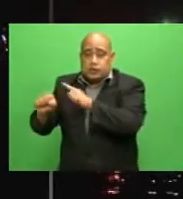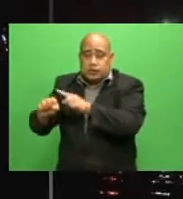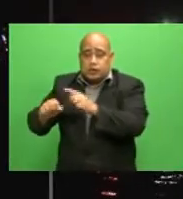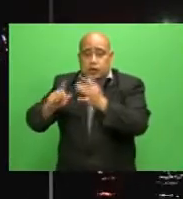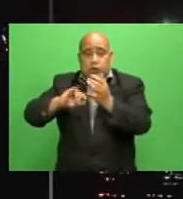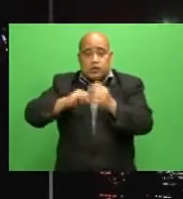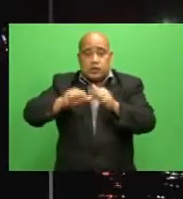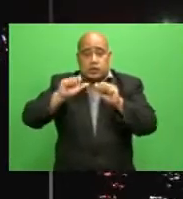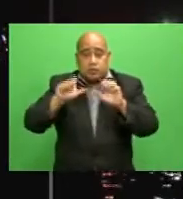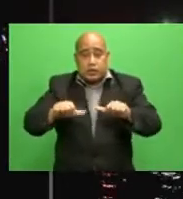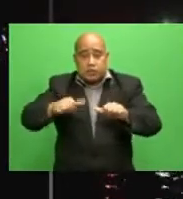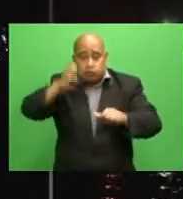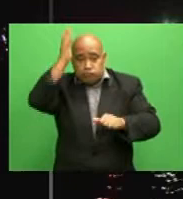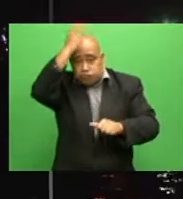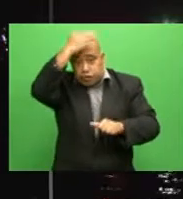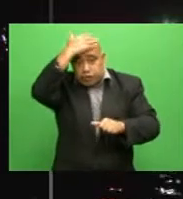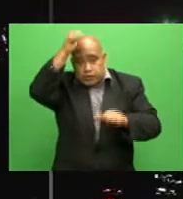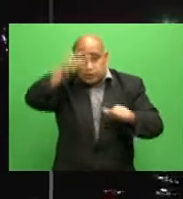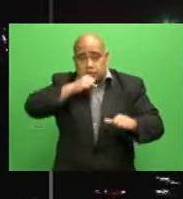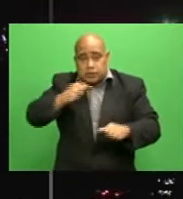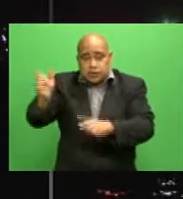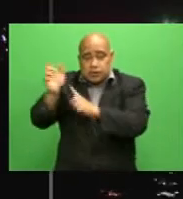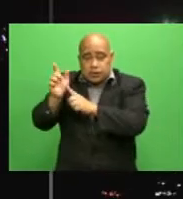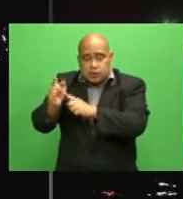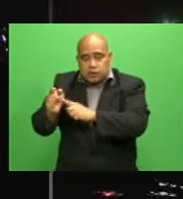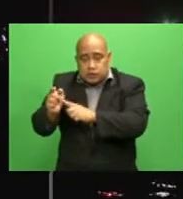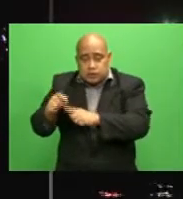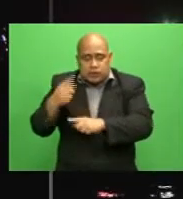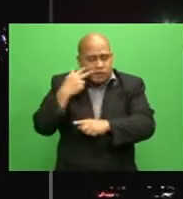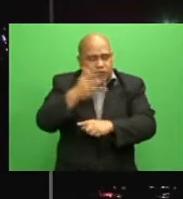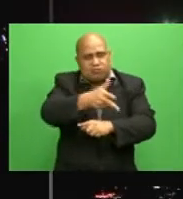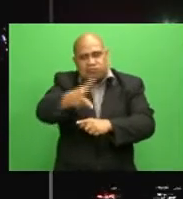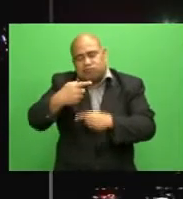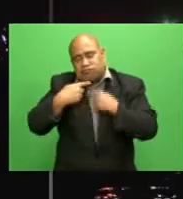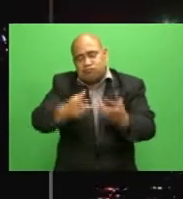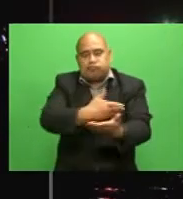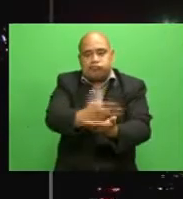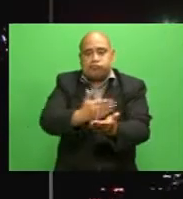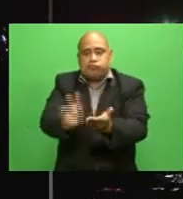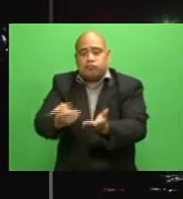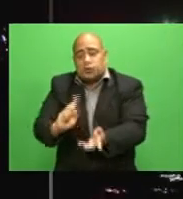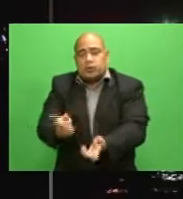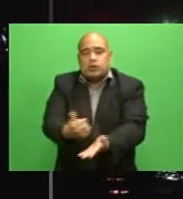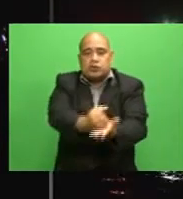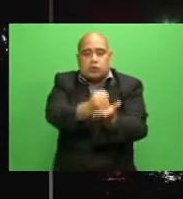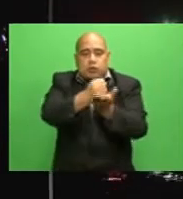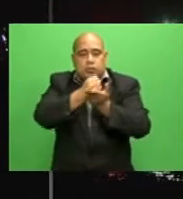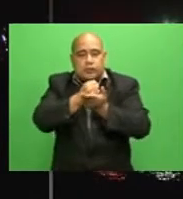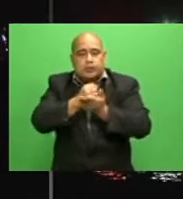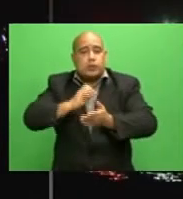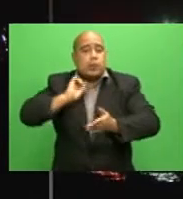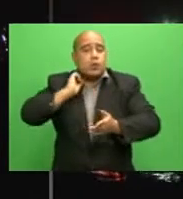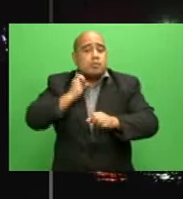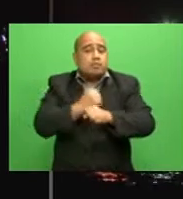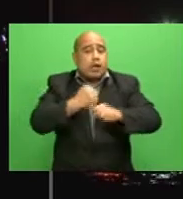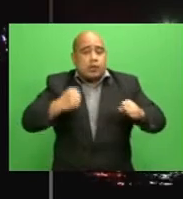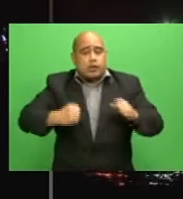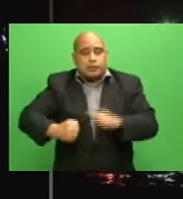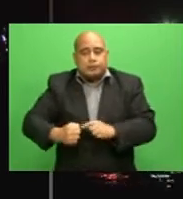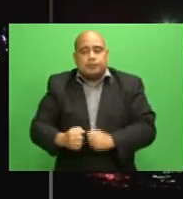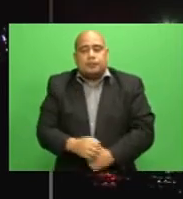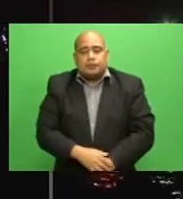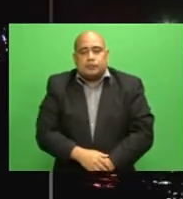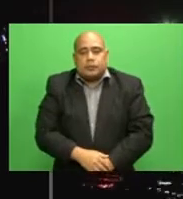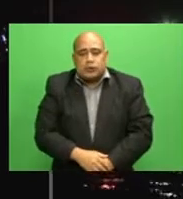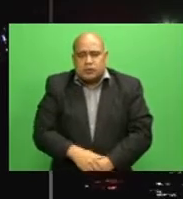a video online of one of his supporters shouting "White Power." Trump retweeted the post that showed his supporters and opponents